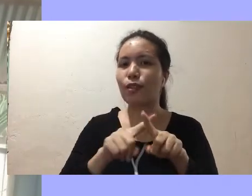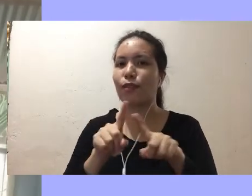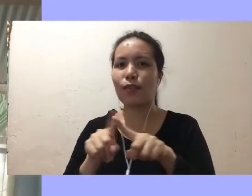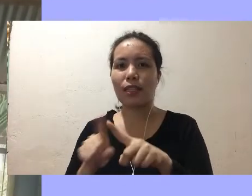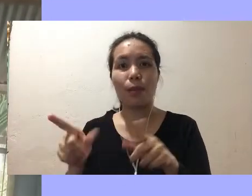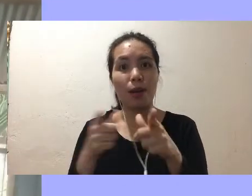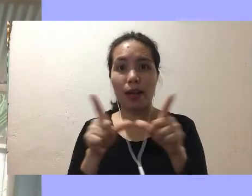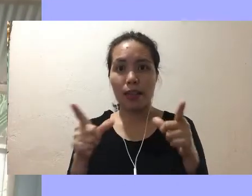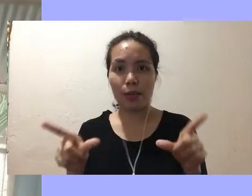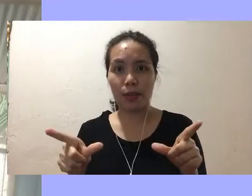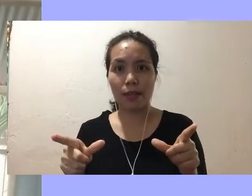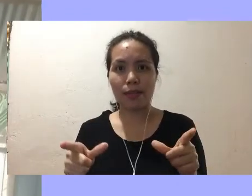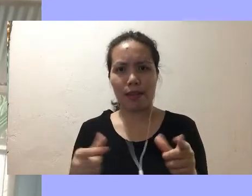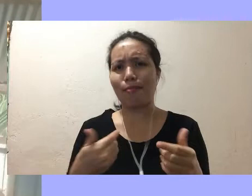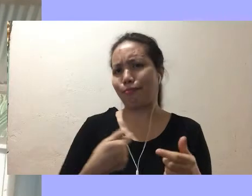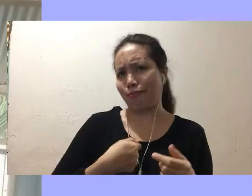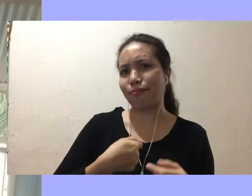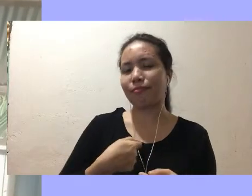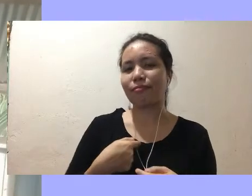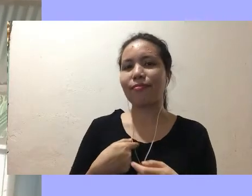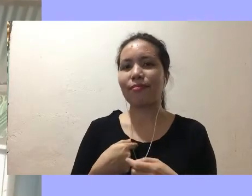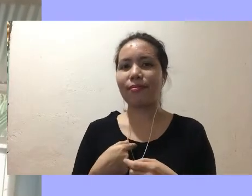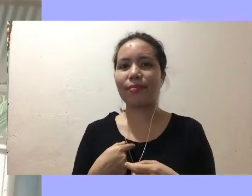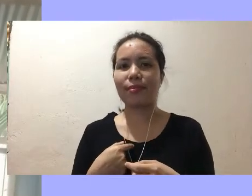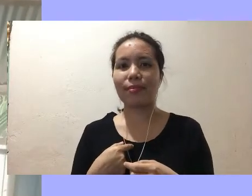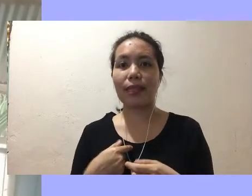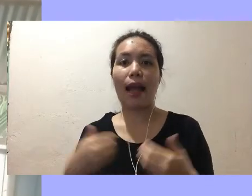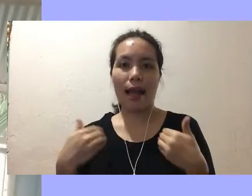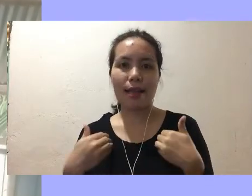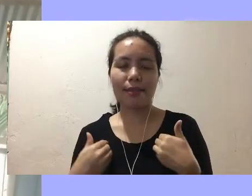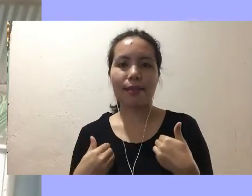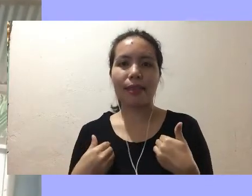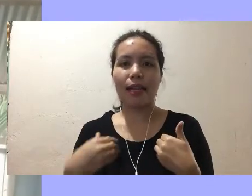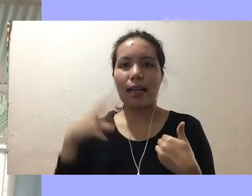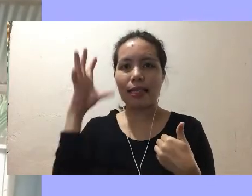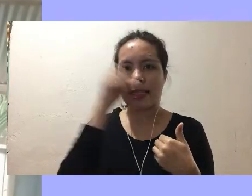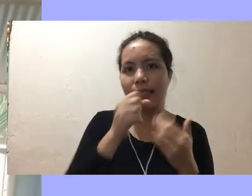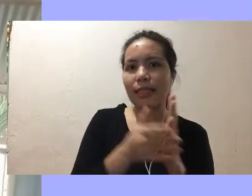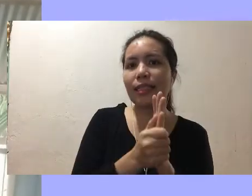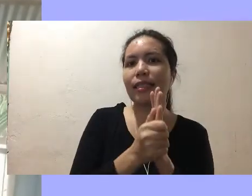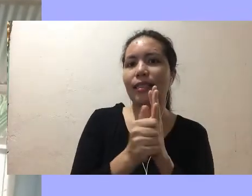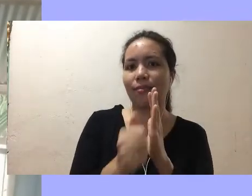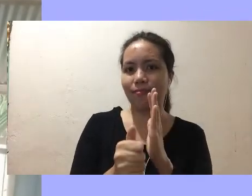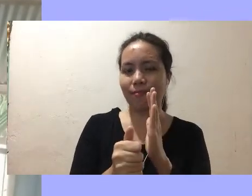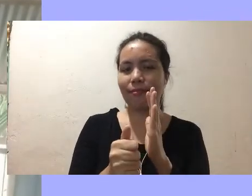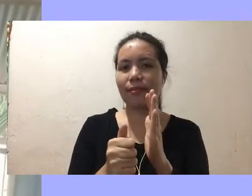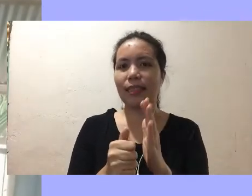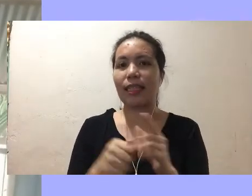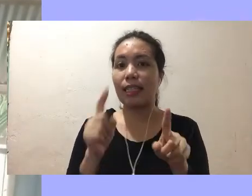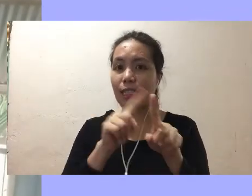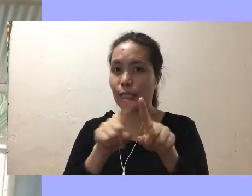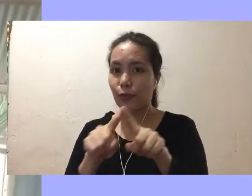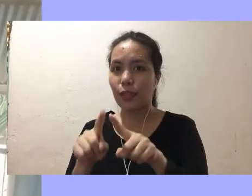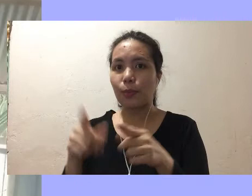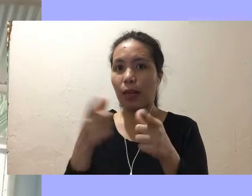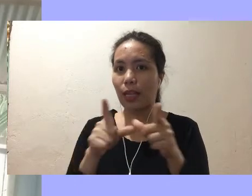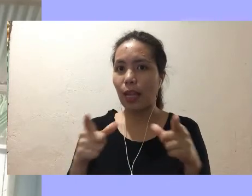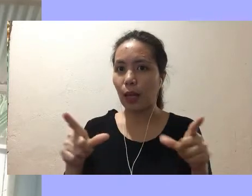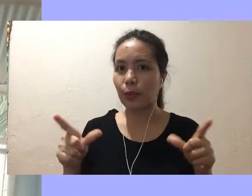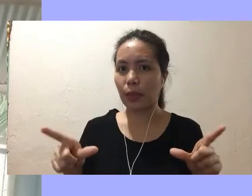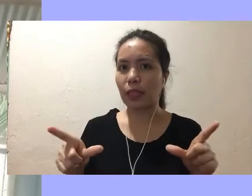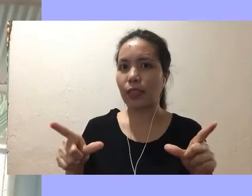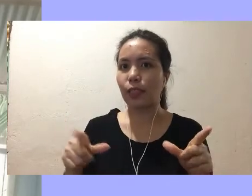different languages. For I myself, I can speak Thai and also the dialects,